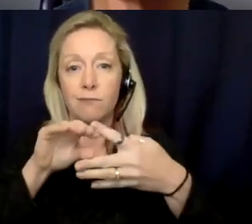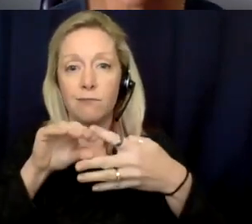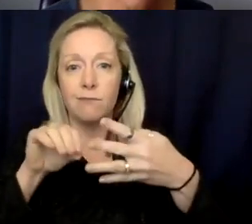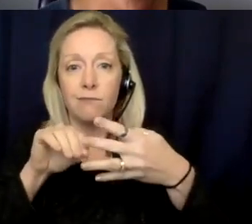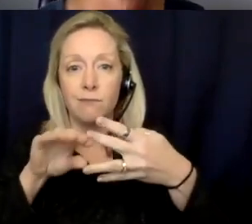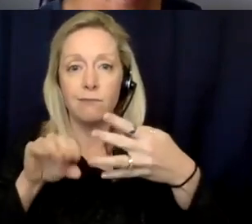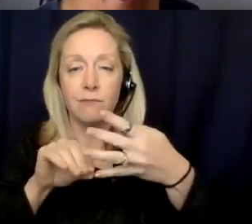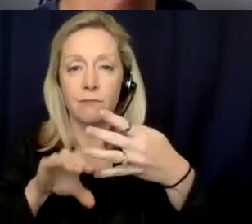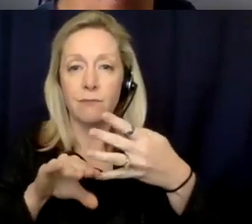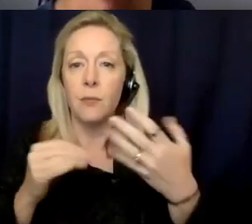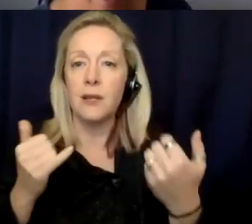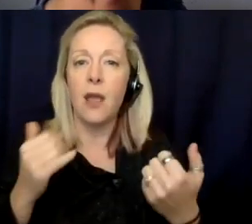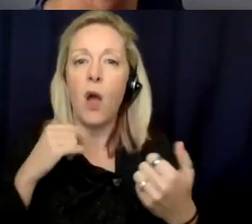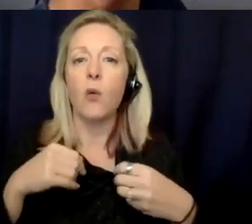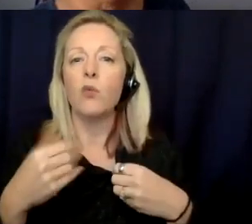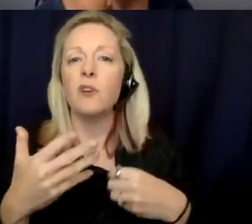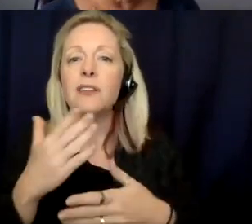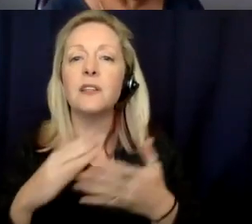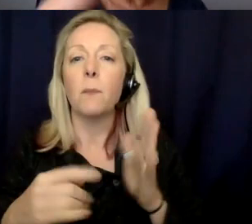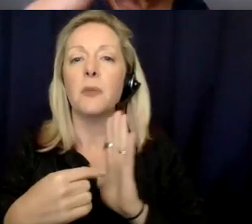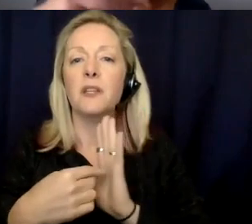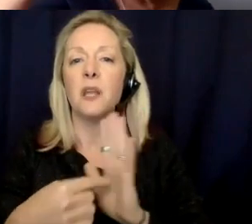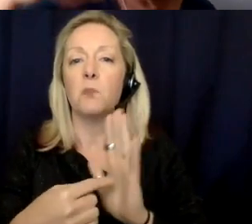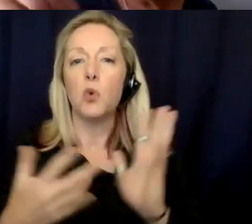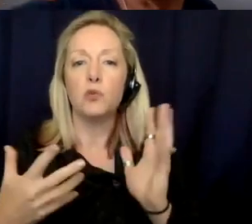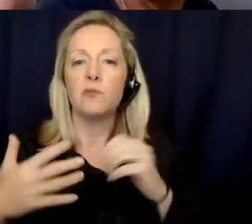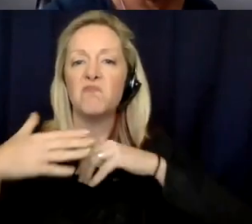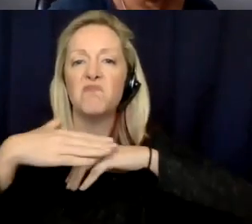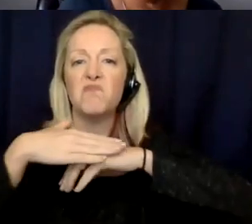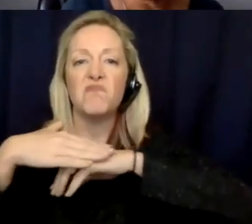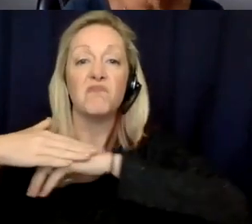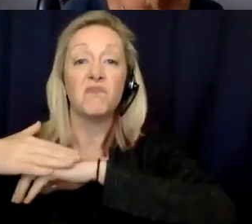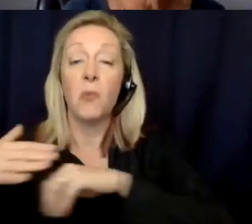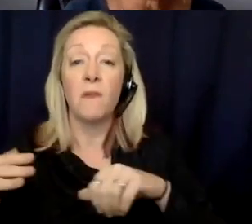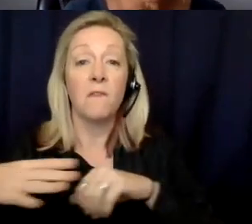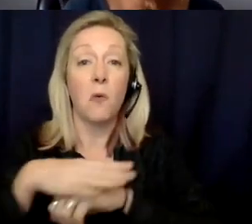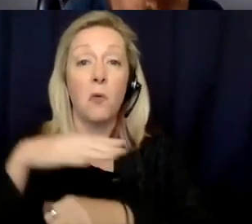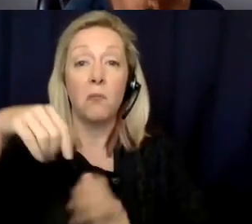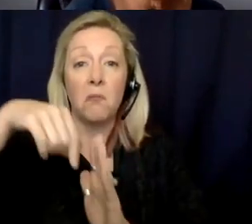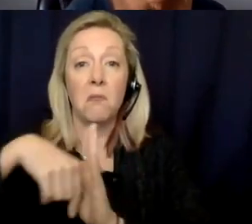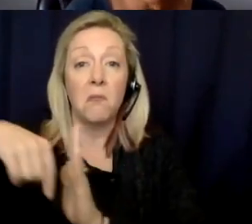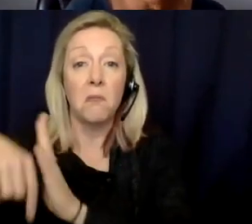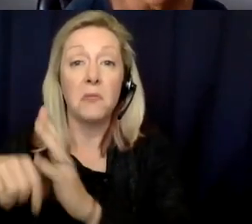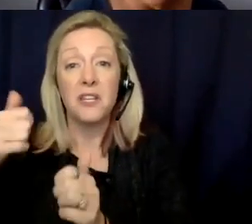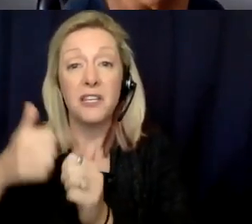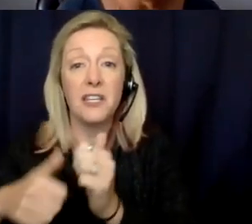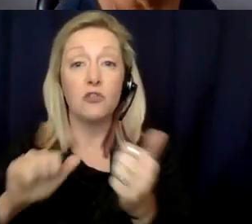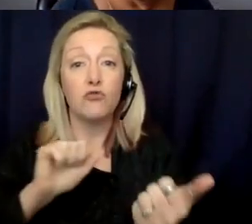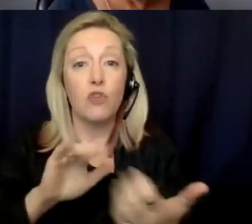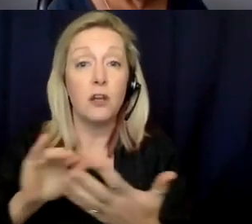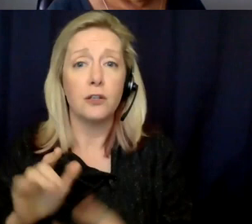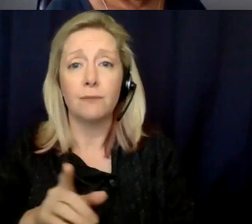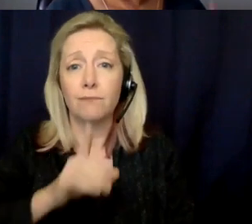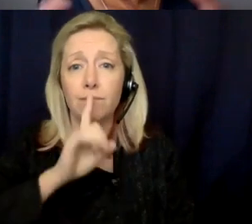a sampler platter of that. It's just a smidgen of all the different strategies that we have